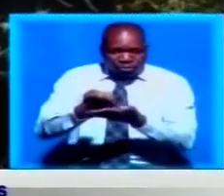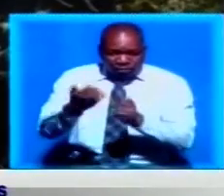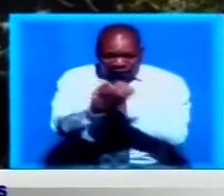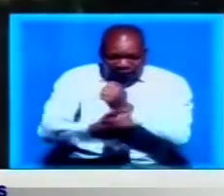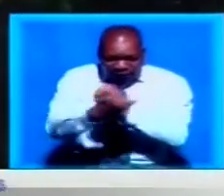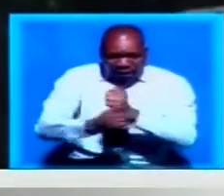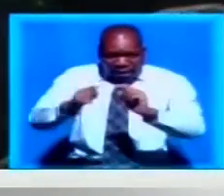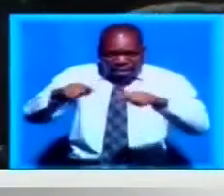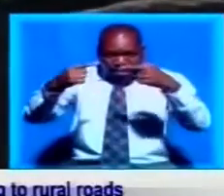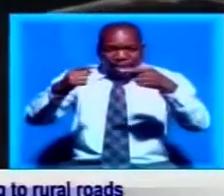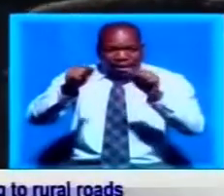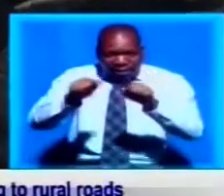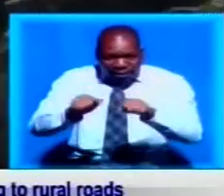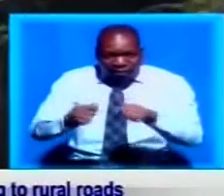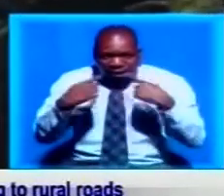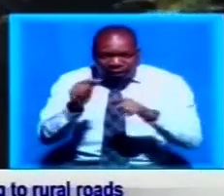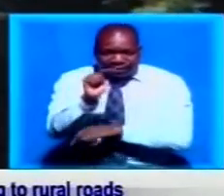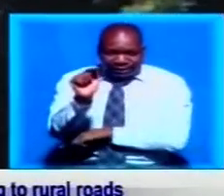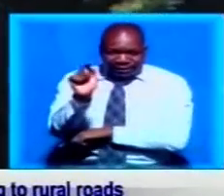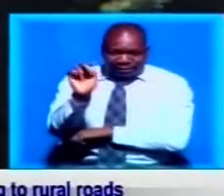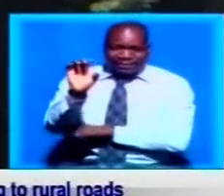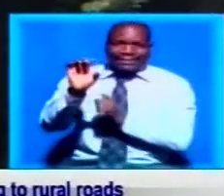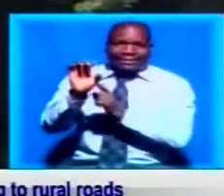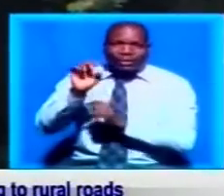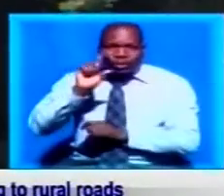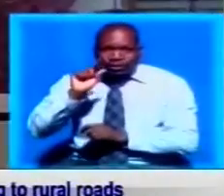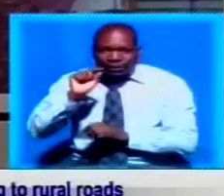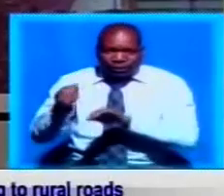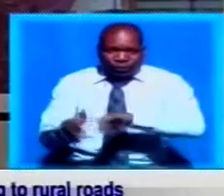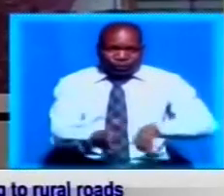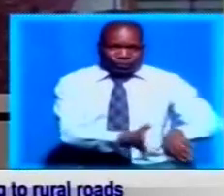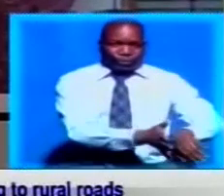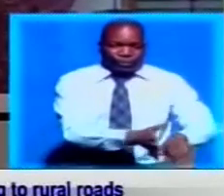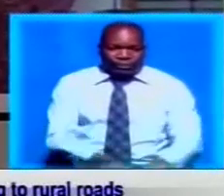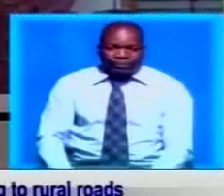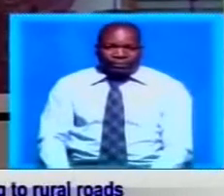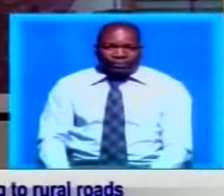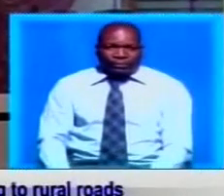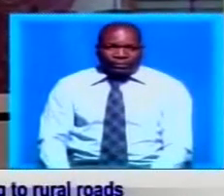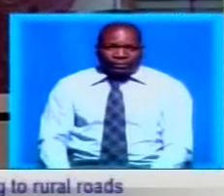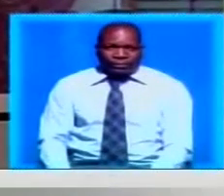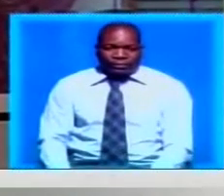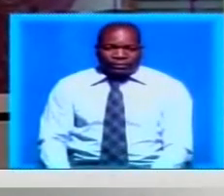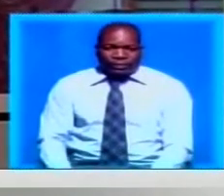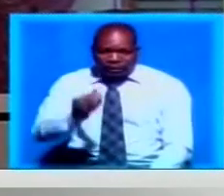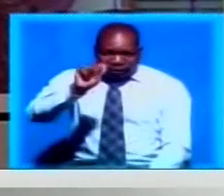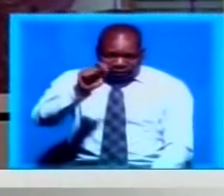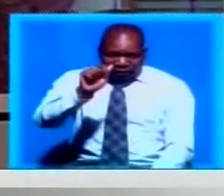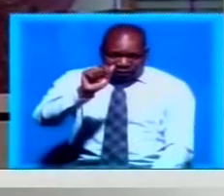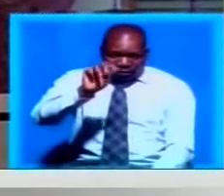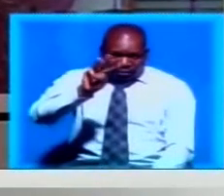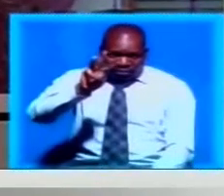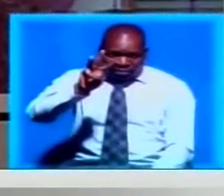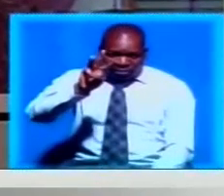country. Angela Limwanya, ZNBC News in Livingstone. Chief Kaputa of the Tabwa people of